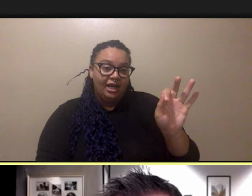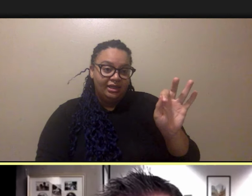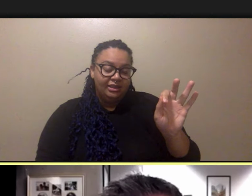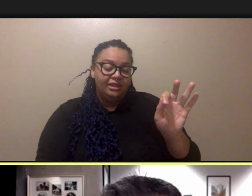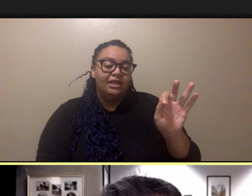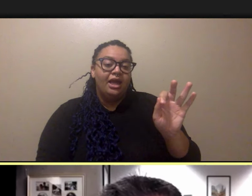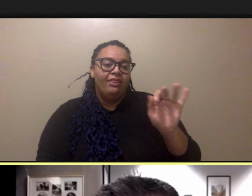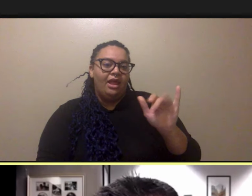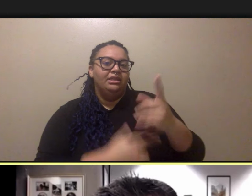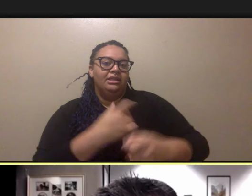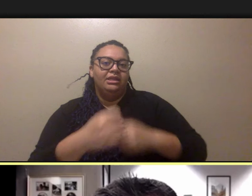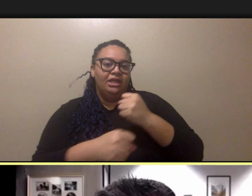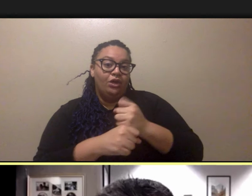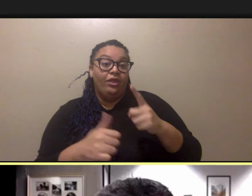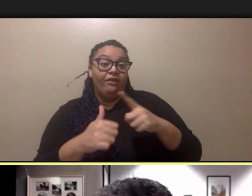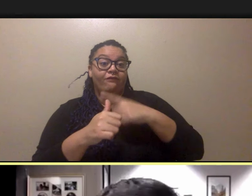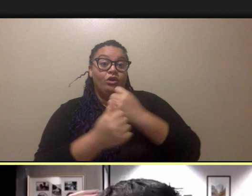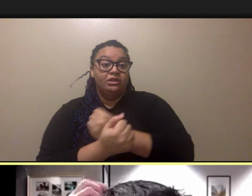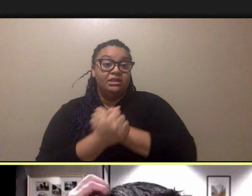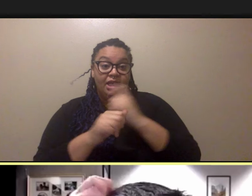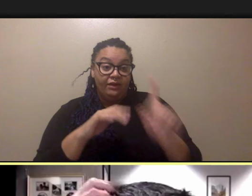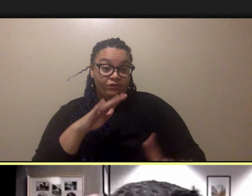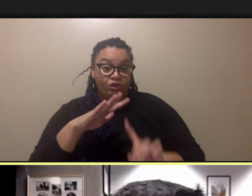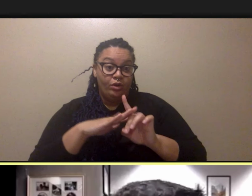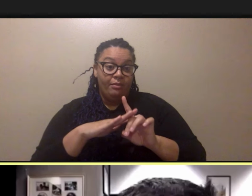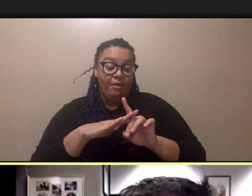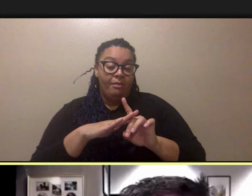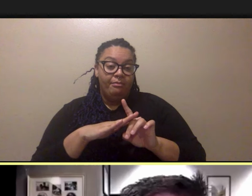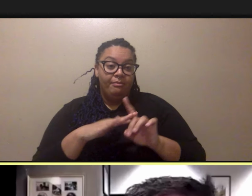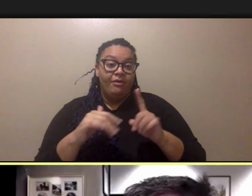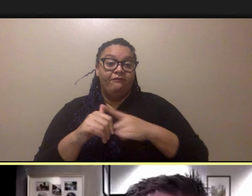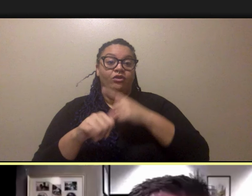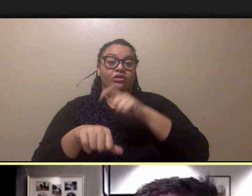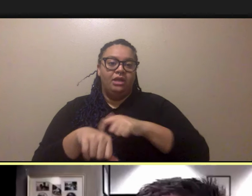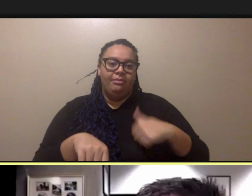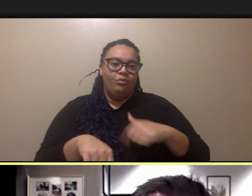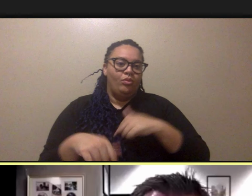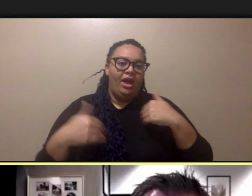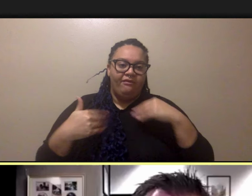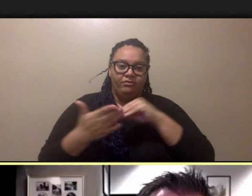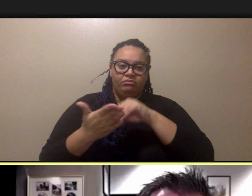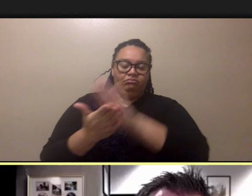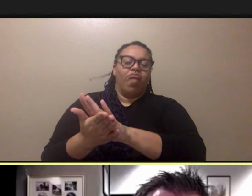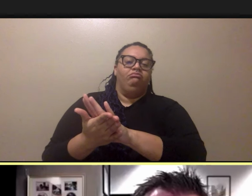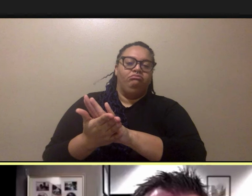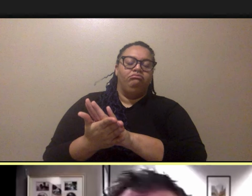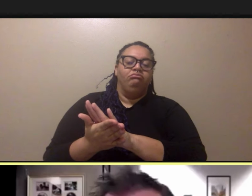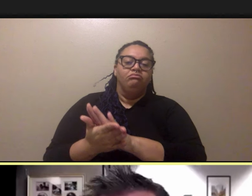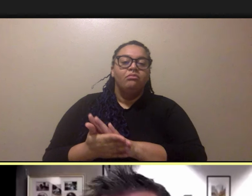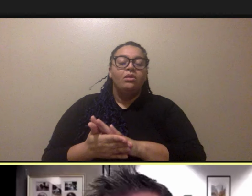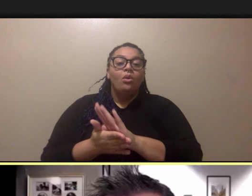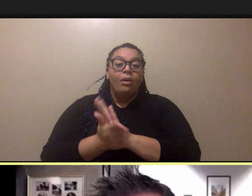showed up that we have record of in any of what became the 13 colonies, what became the United